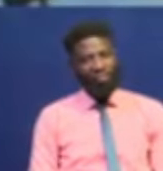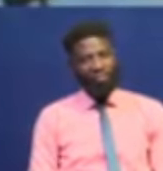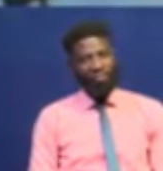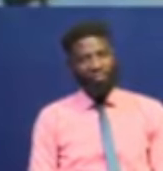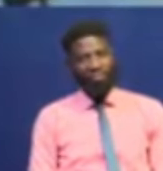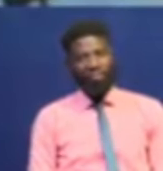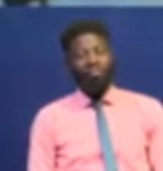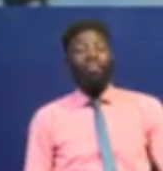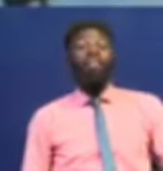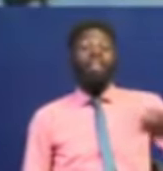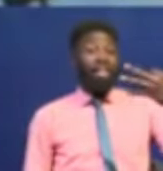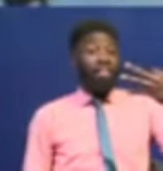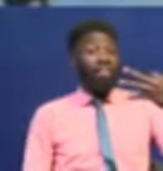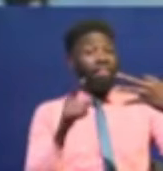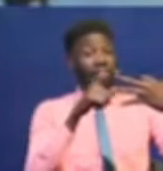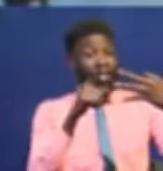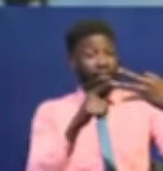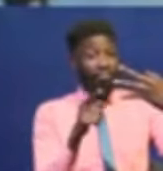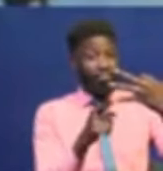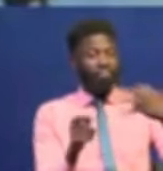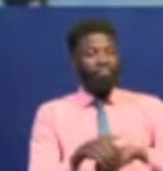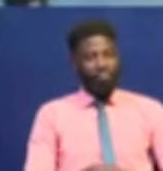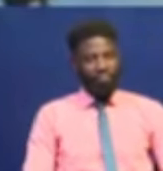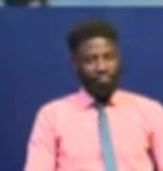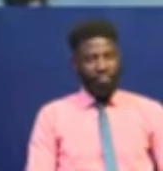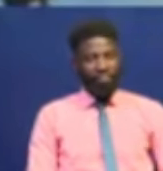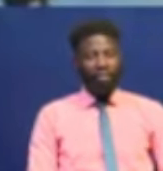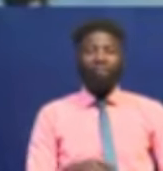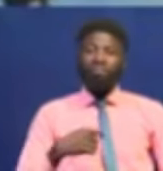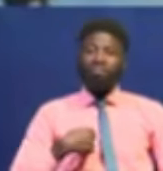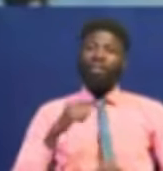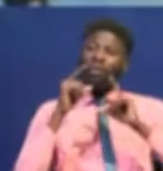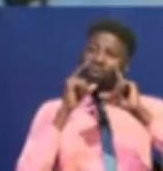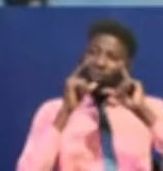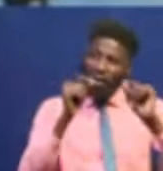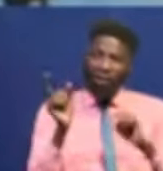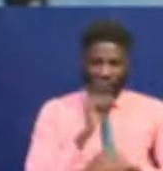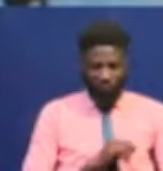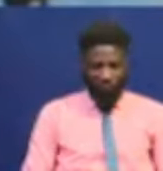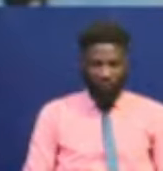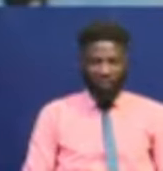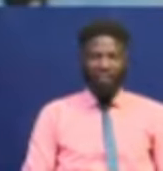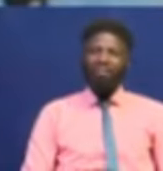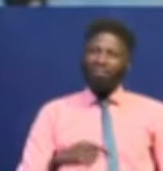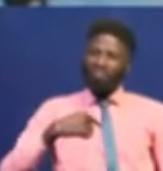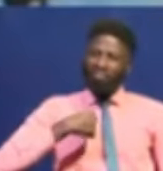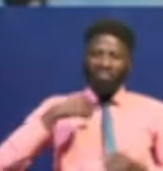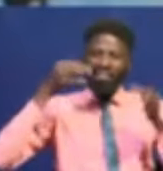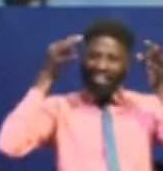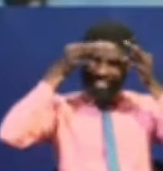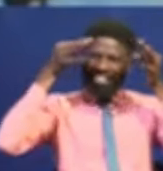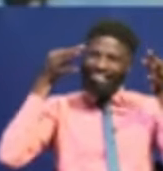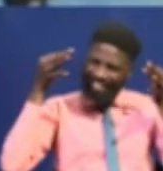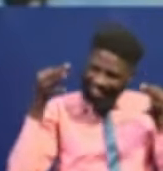Three things. I have told you, I made a deliberate decision